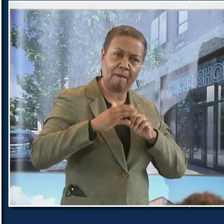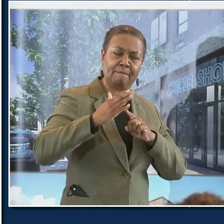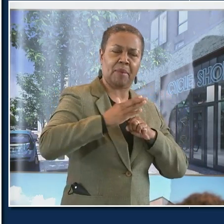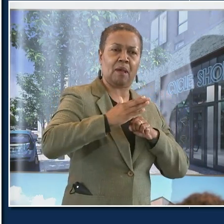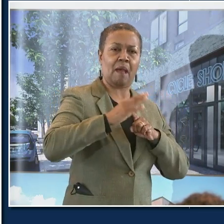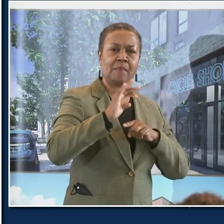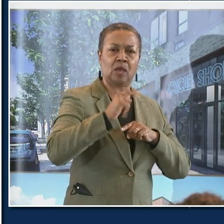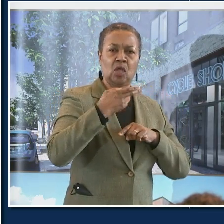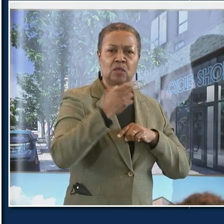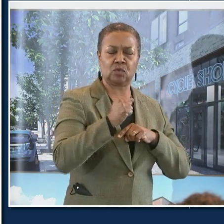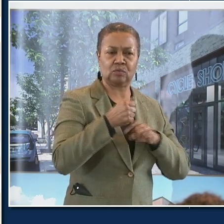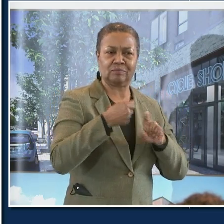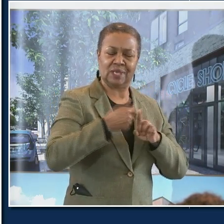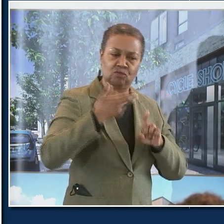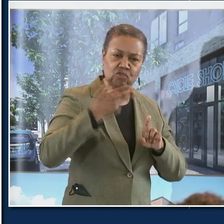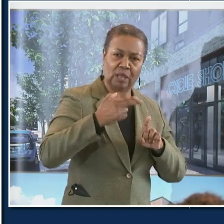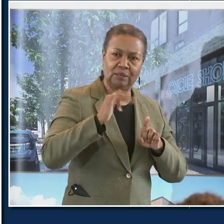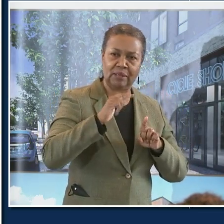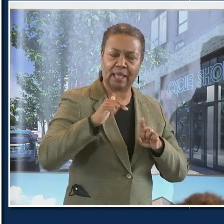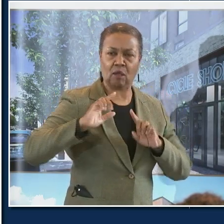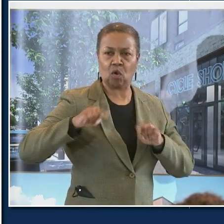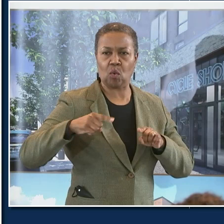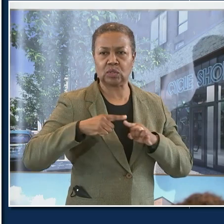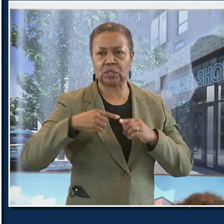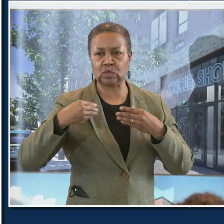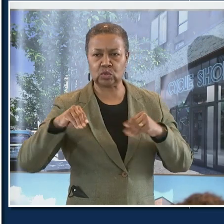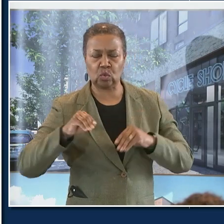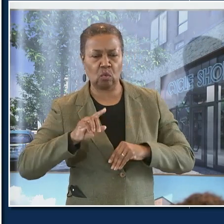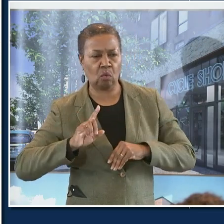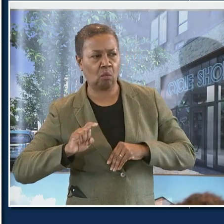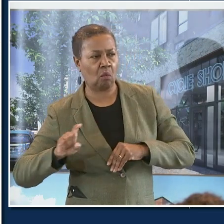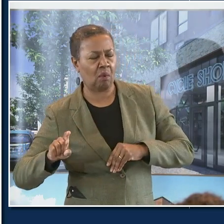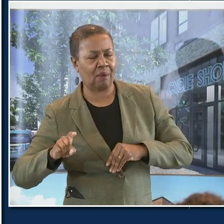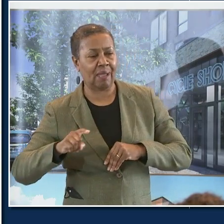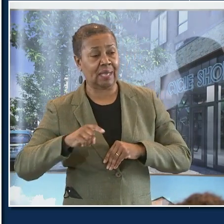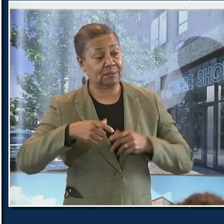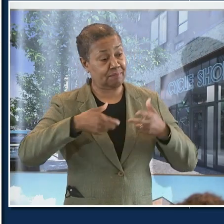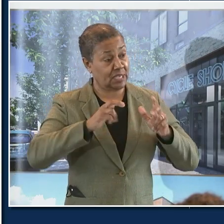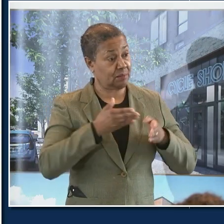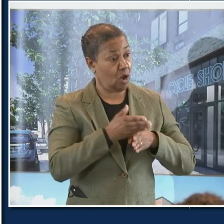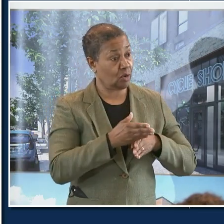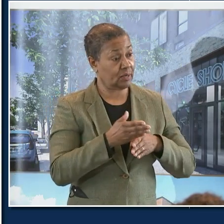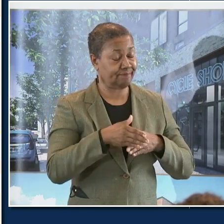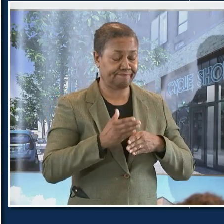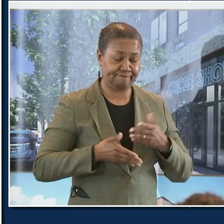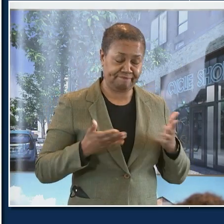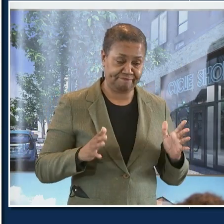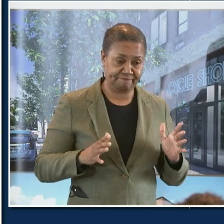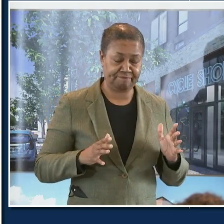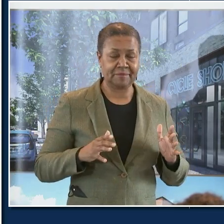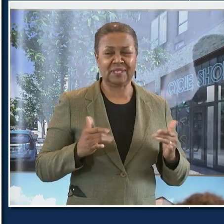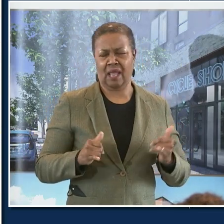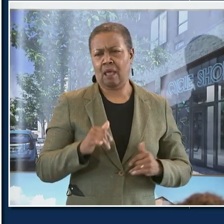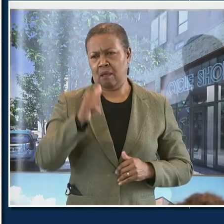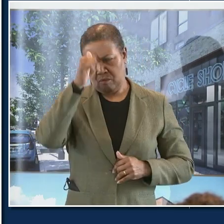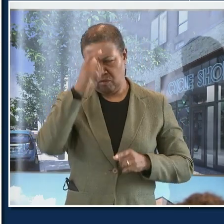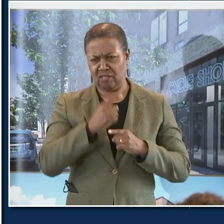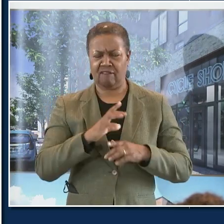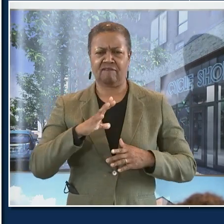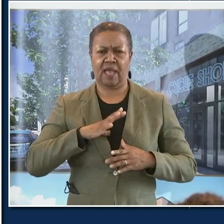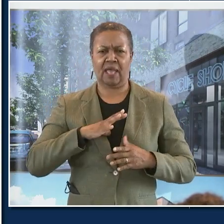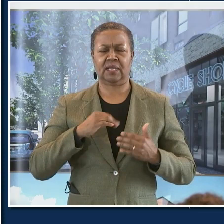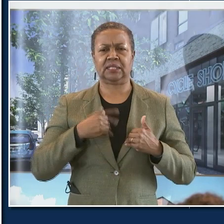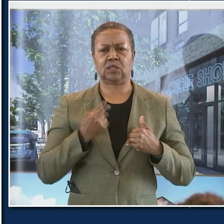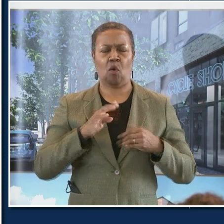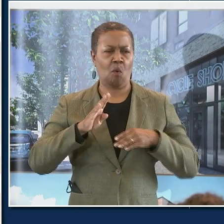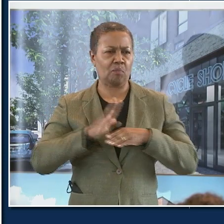School, was shot in the leg walking to the store, ending his basketball career. He's fine. He's has his own tax